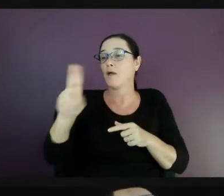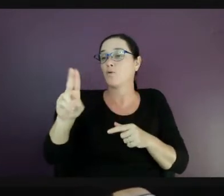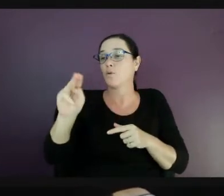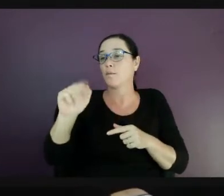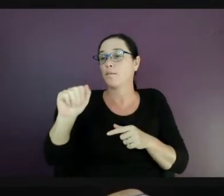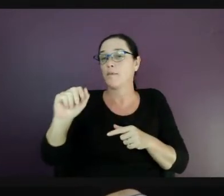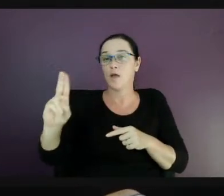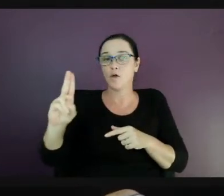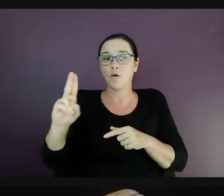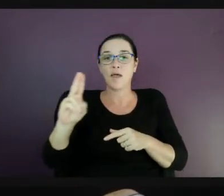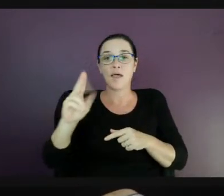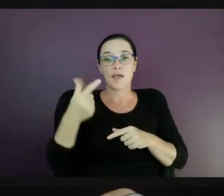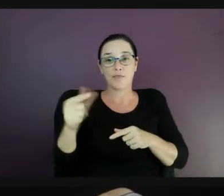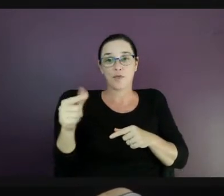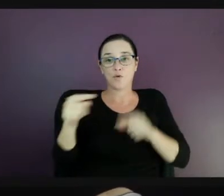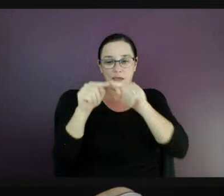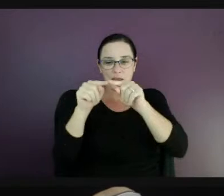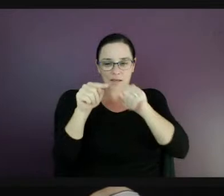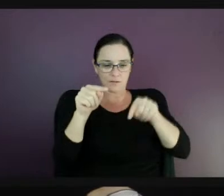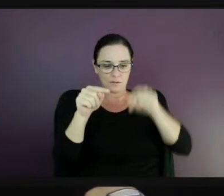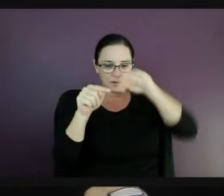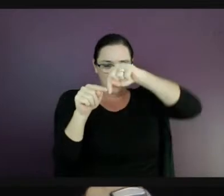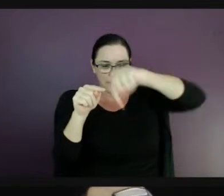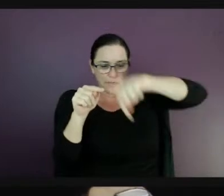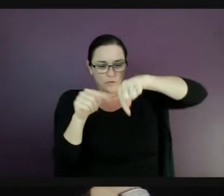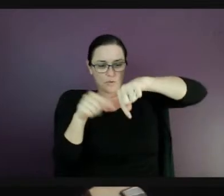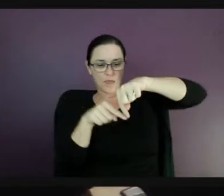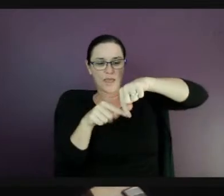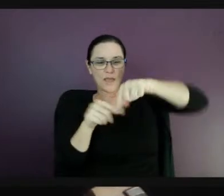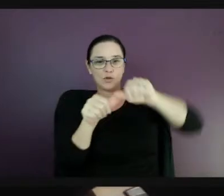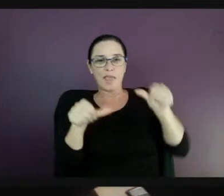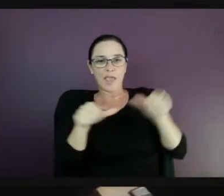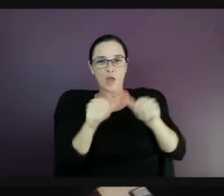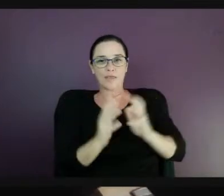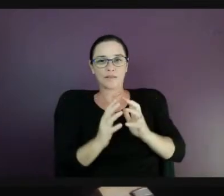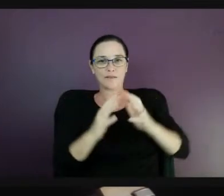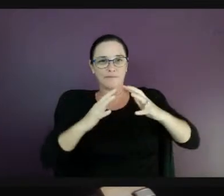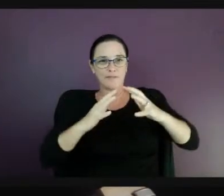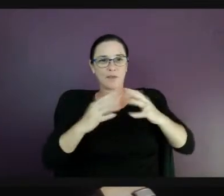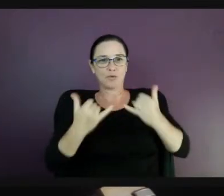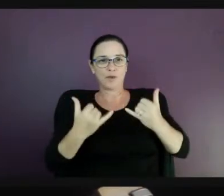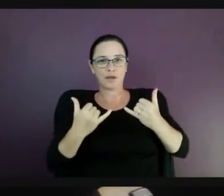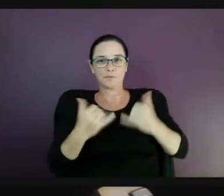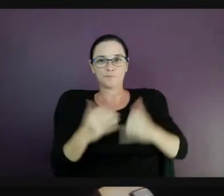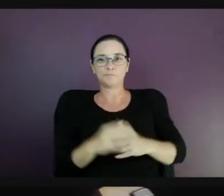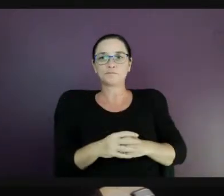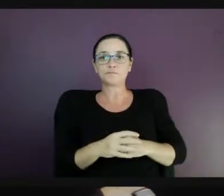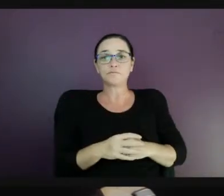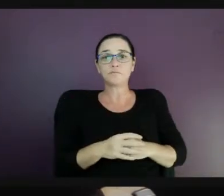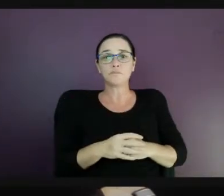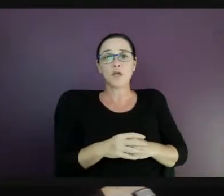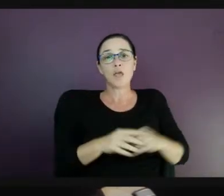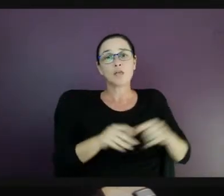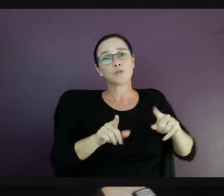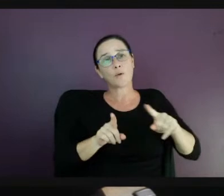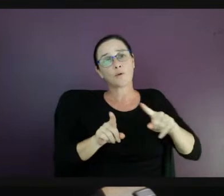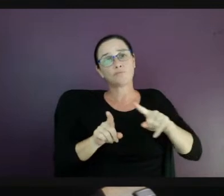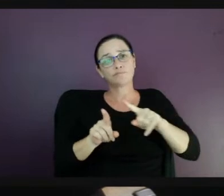inflation more recently. So the blue line was following that summit pattern until right around